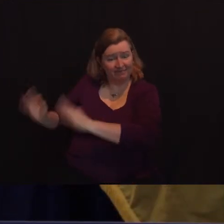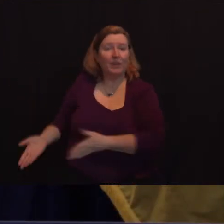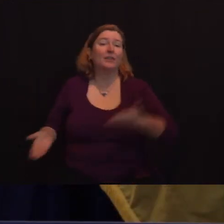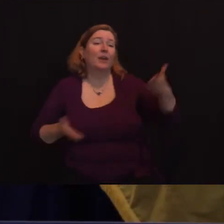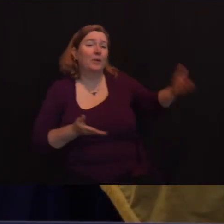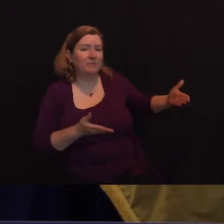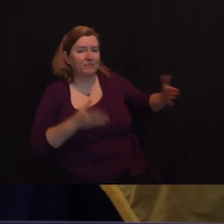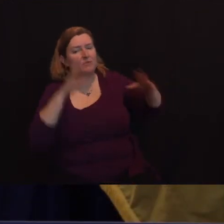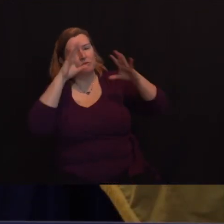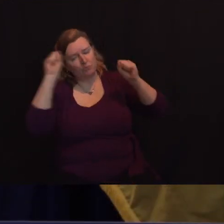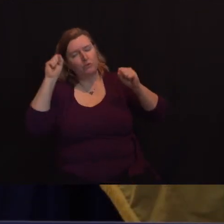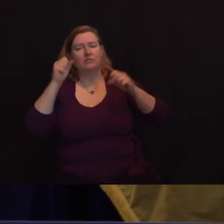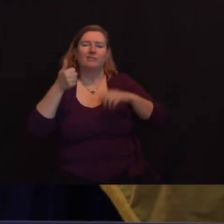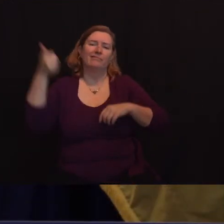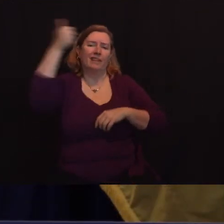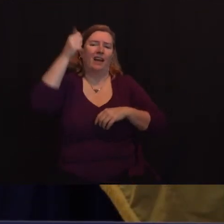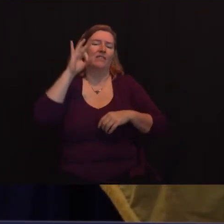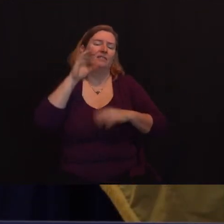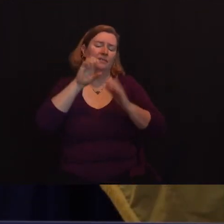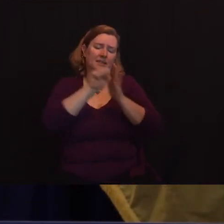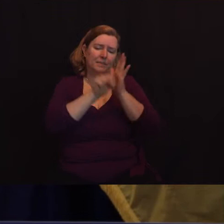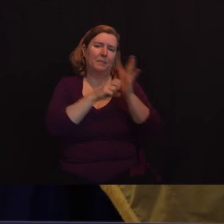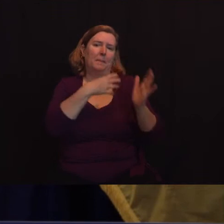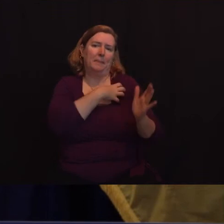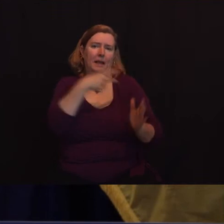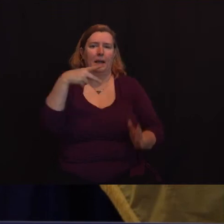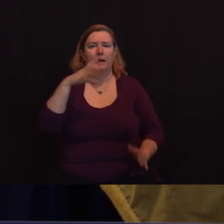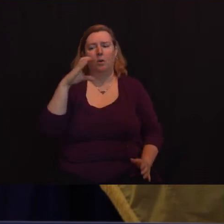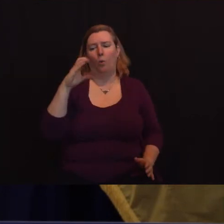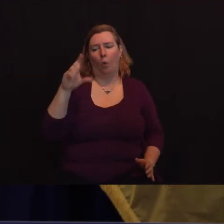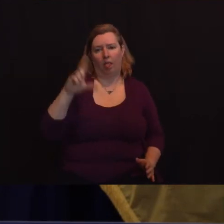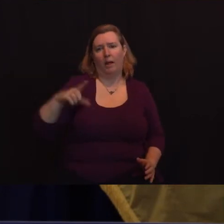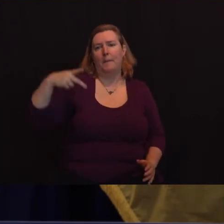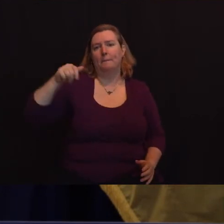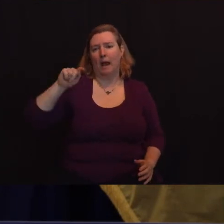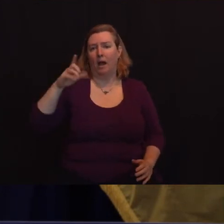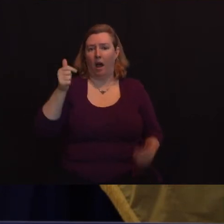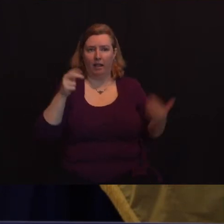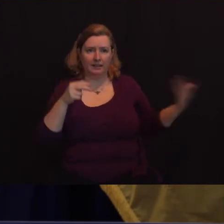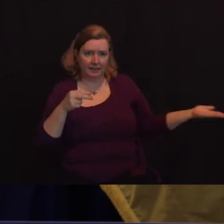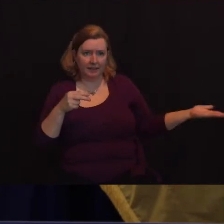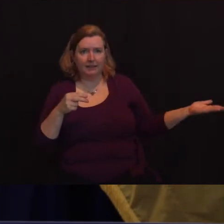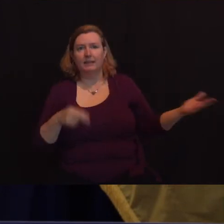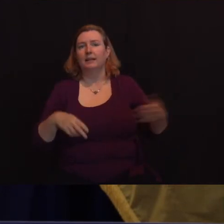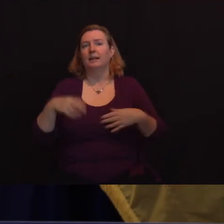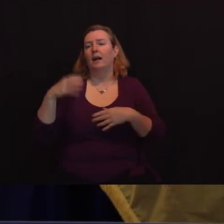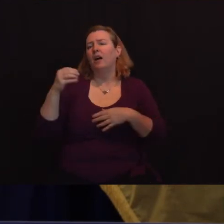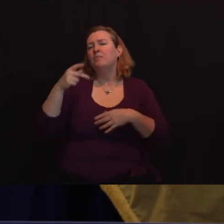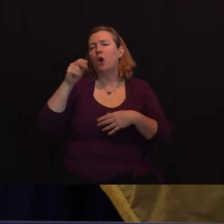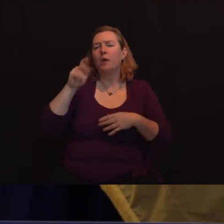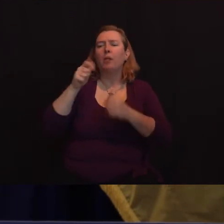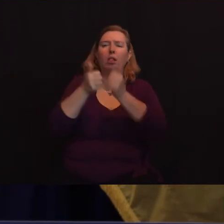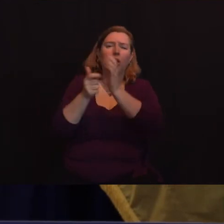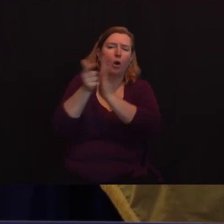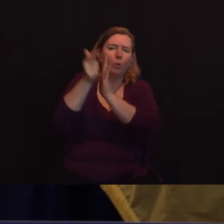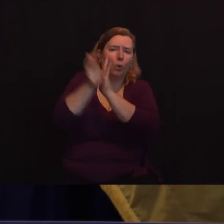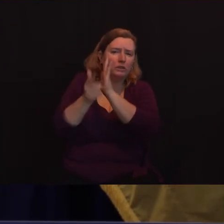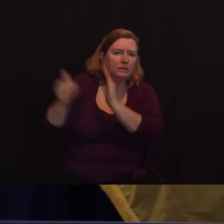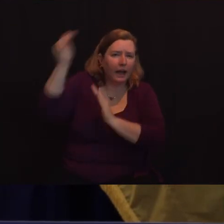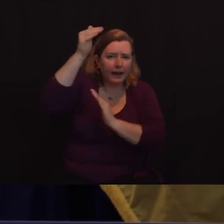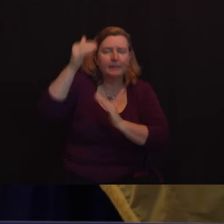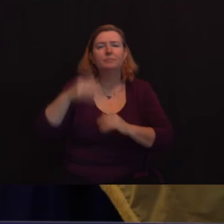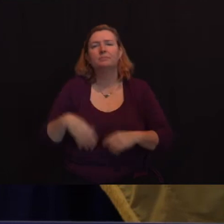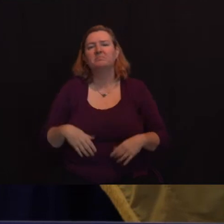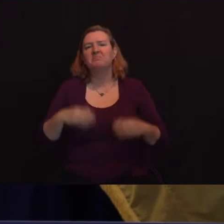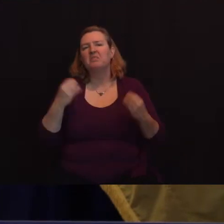Police, Colonel Pat Callahan. We got Paramel Garg, Chief Counsel, and a cast of thousands. Before we get to the numbers, a couple of quick